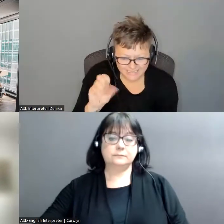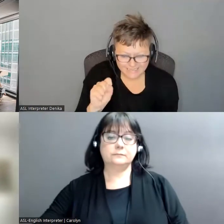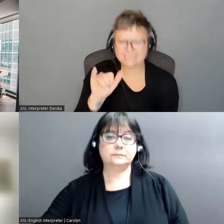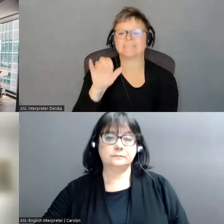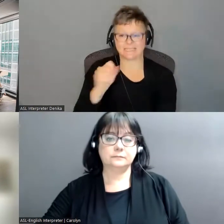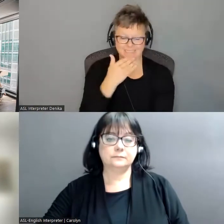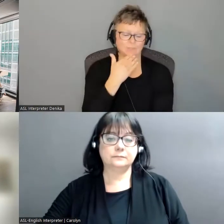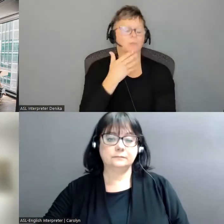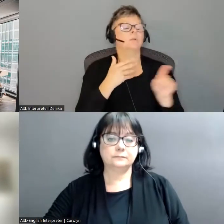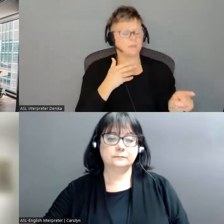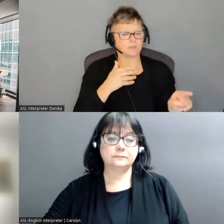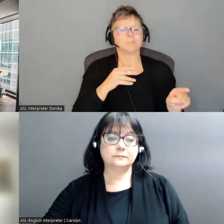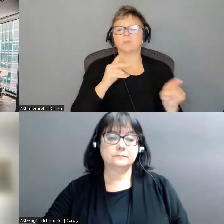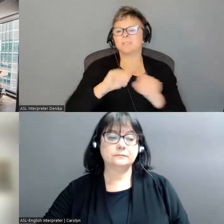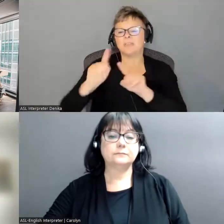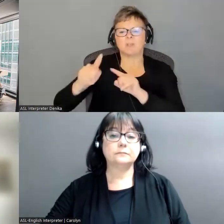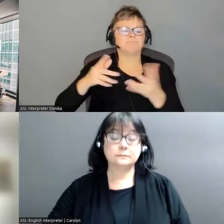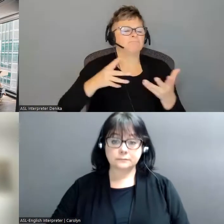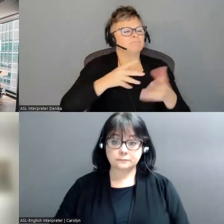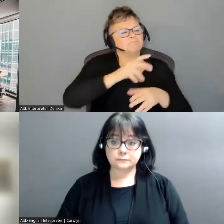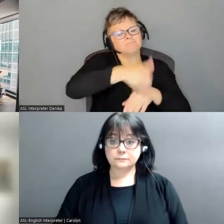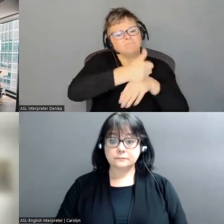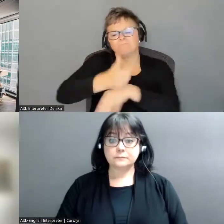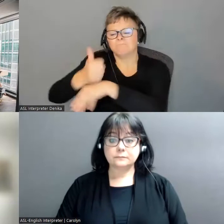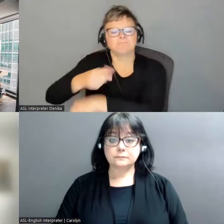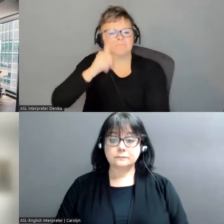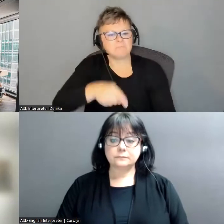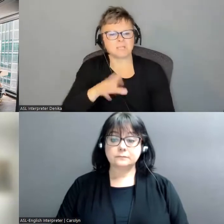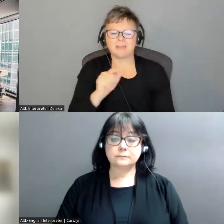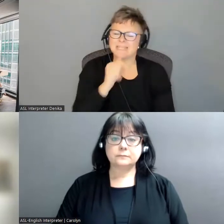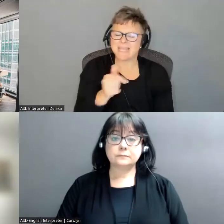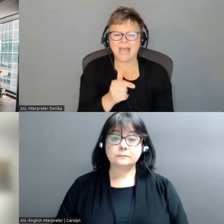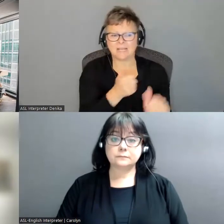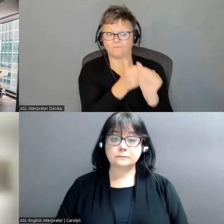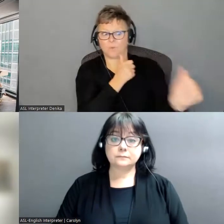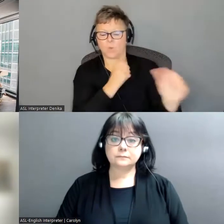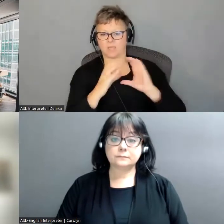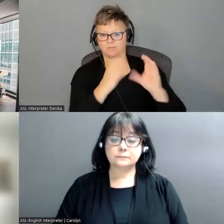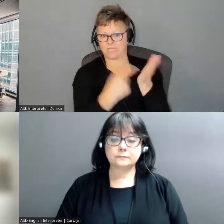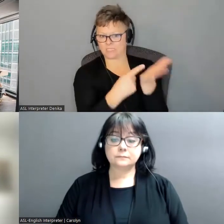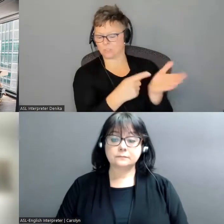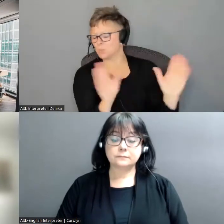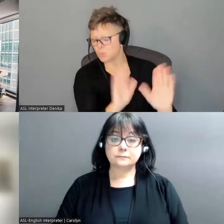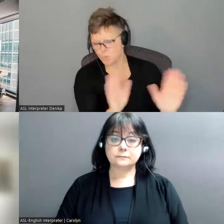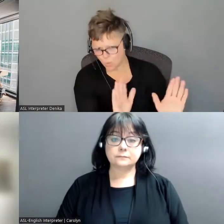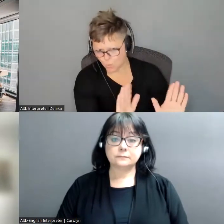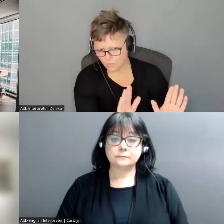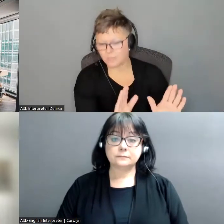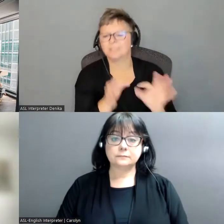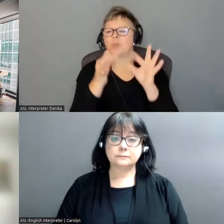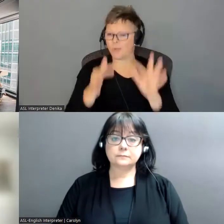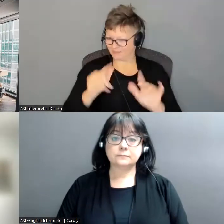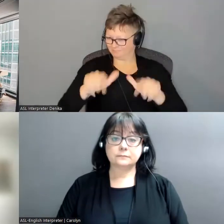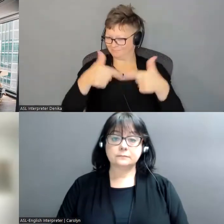that need to be implemented, but not shying away from those conversations. And again, I know it sounds like a bit of a platitude, but